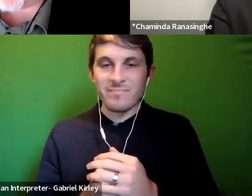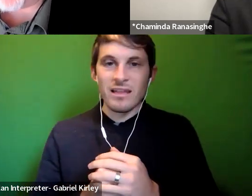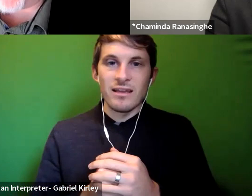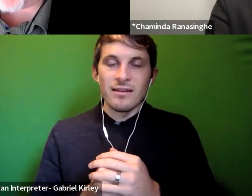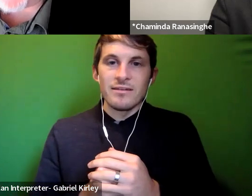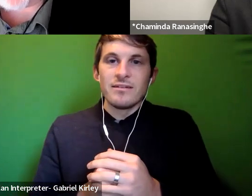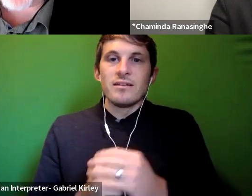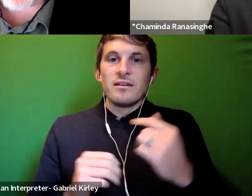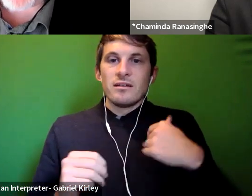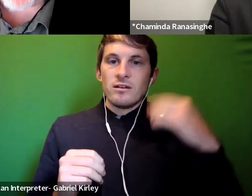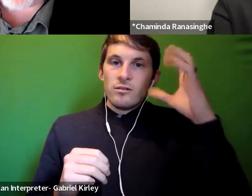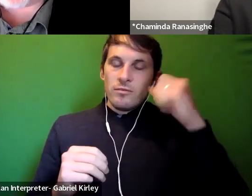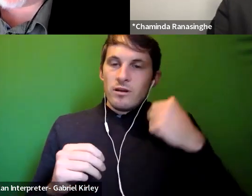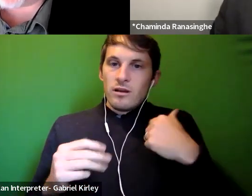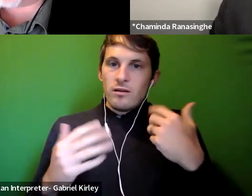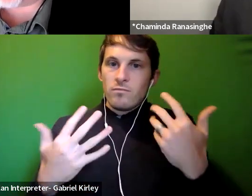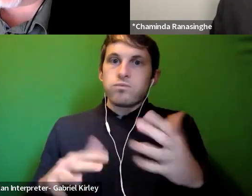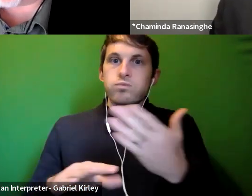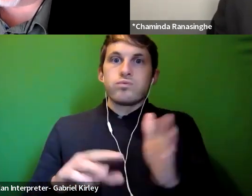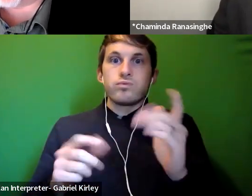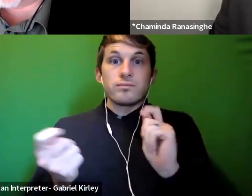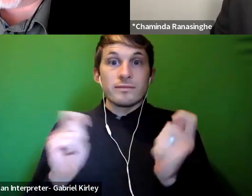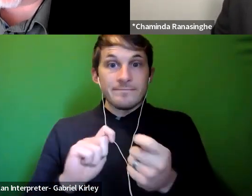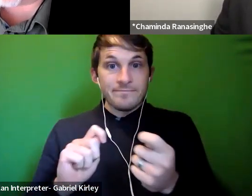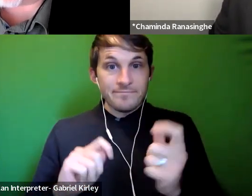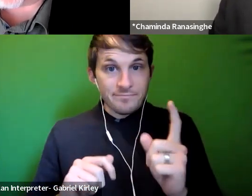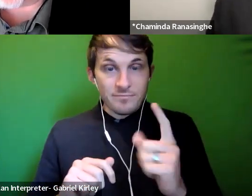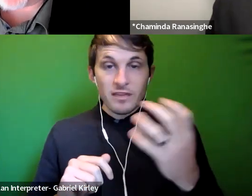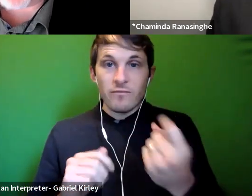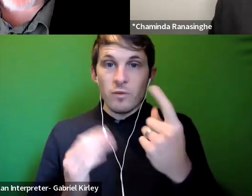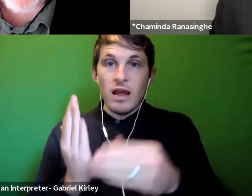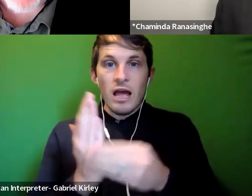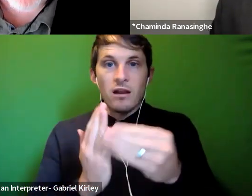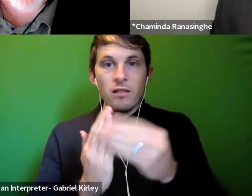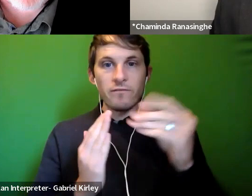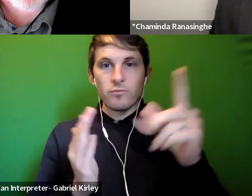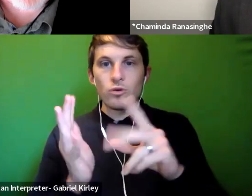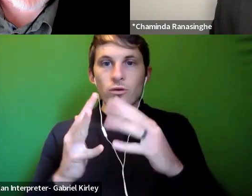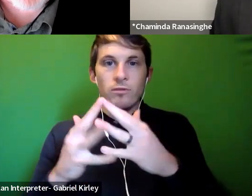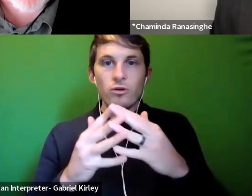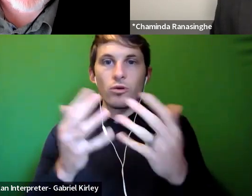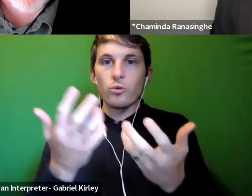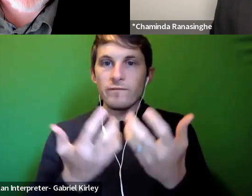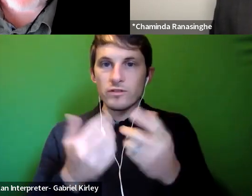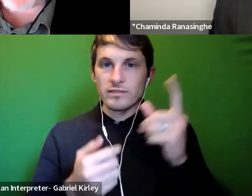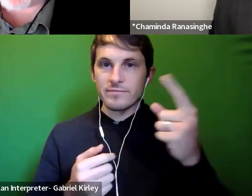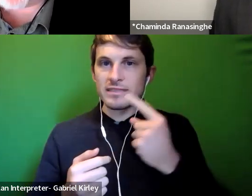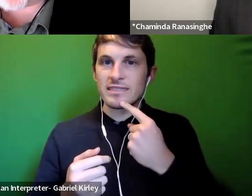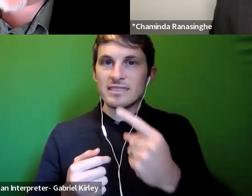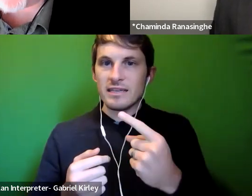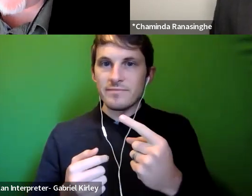our groundbreaking moment, we saw there was an article from a US university that was talking about they